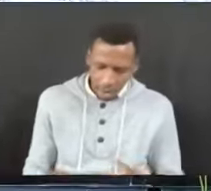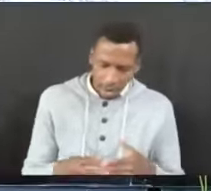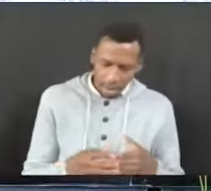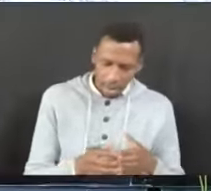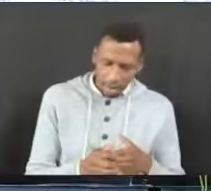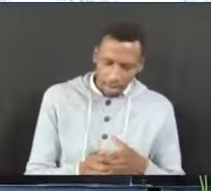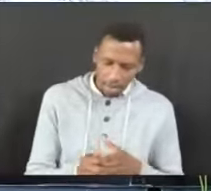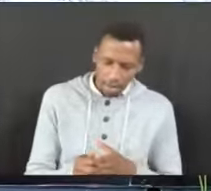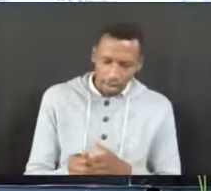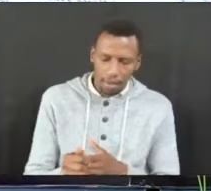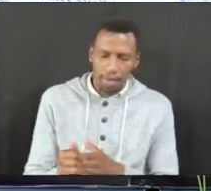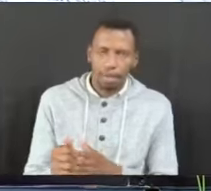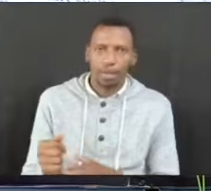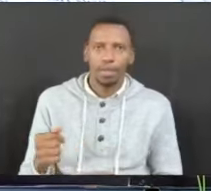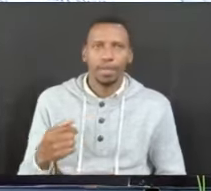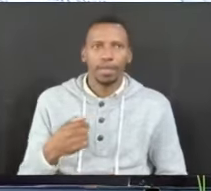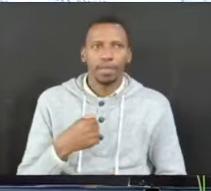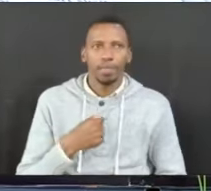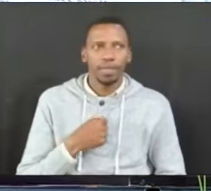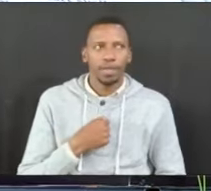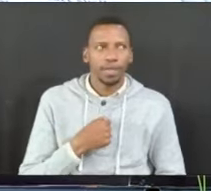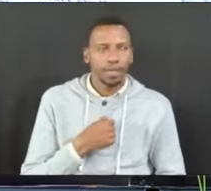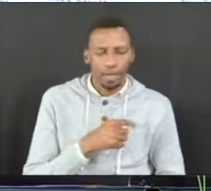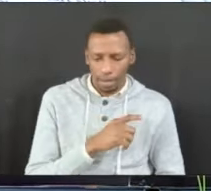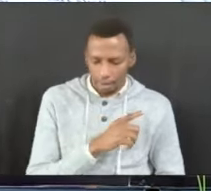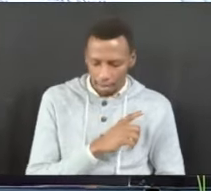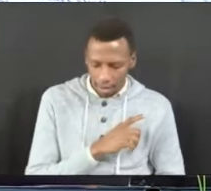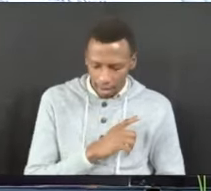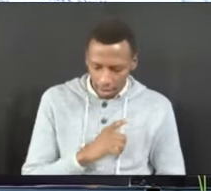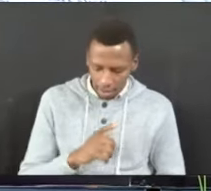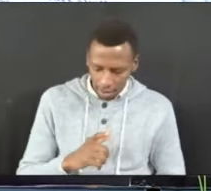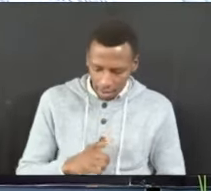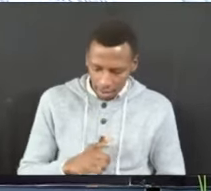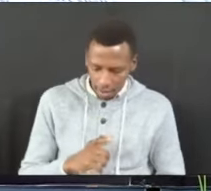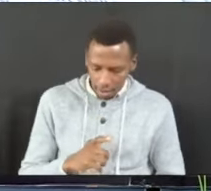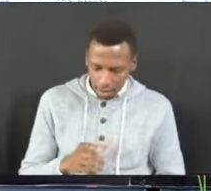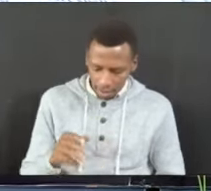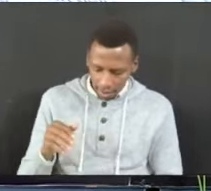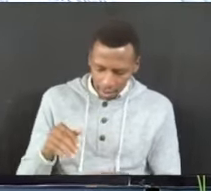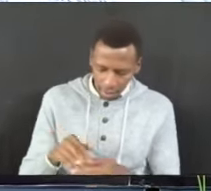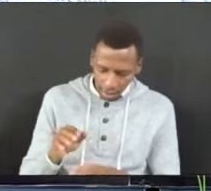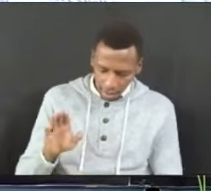Lord, lead me in thy